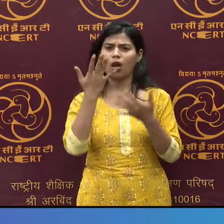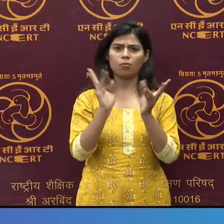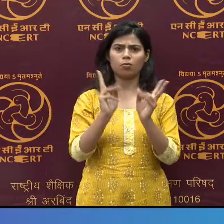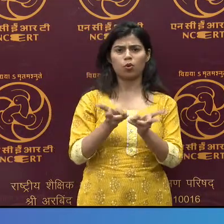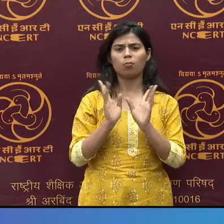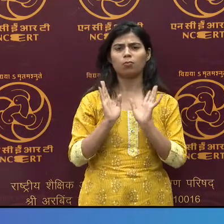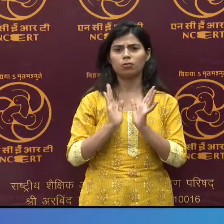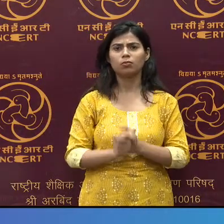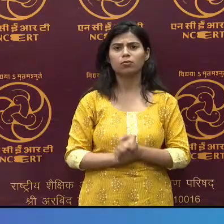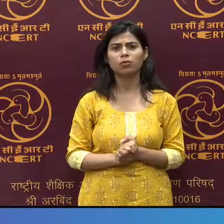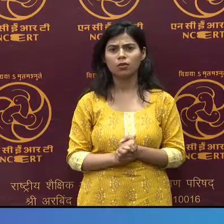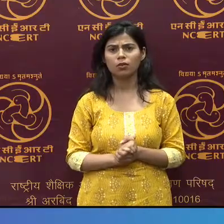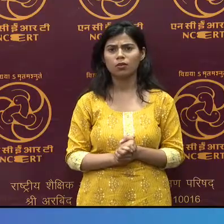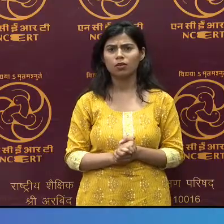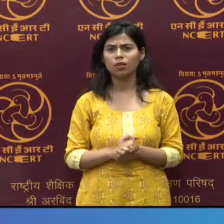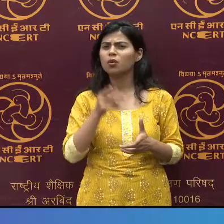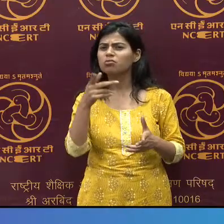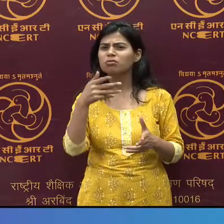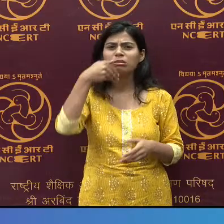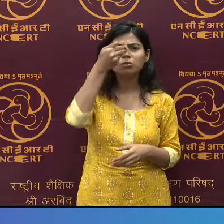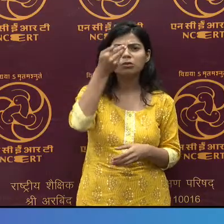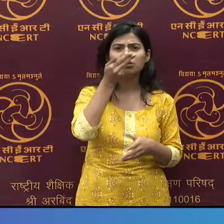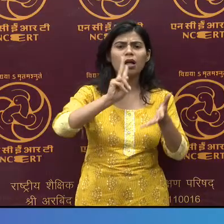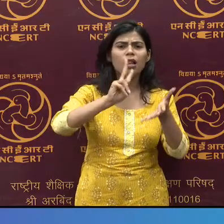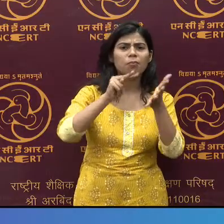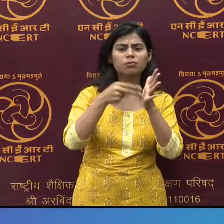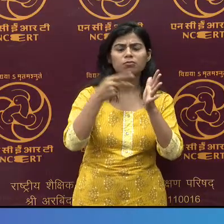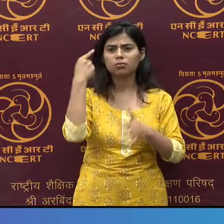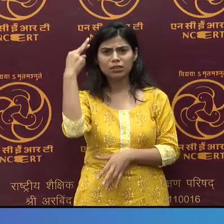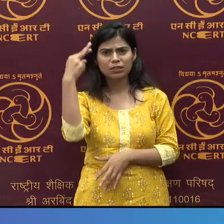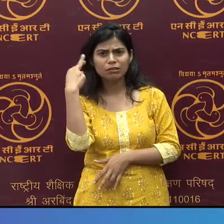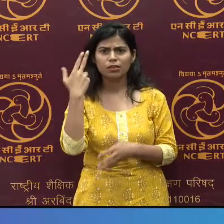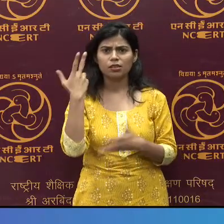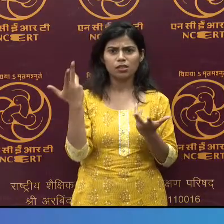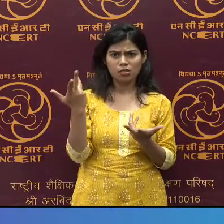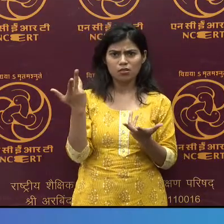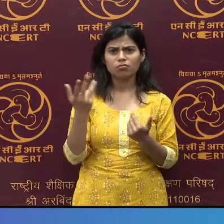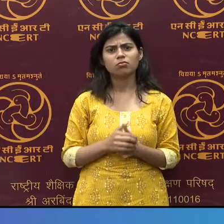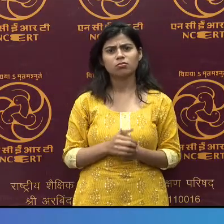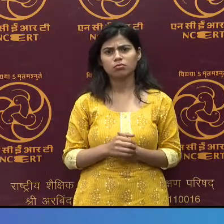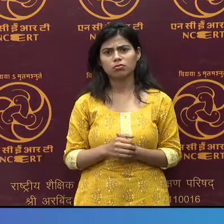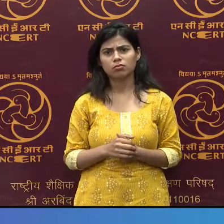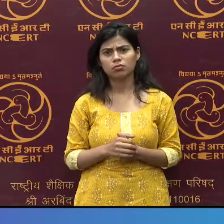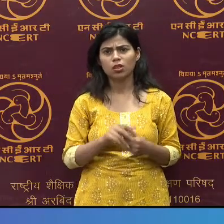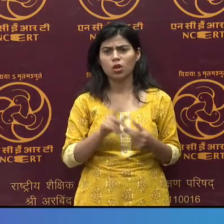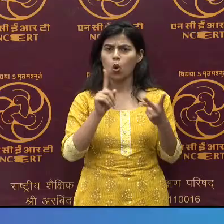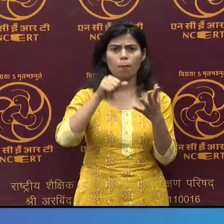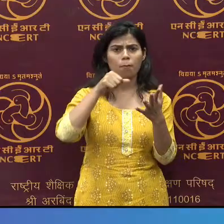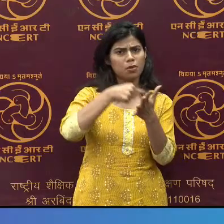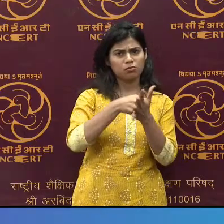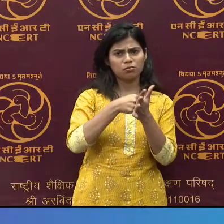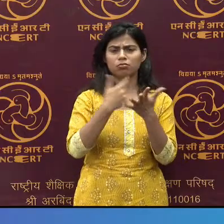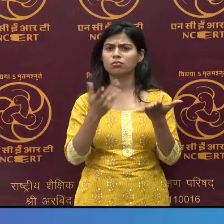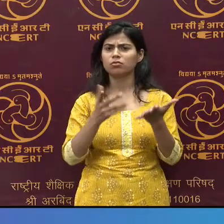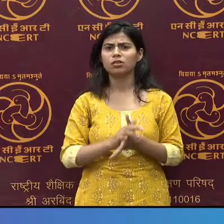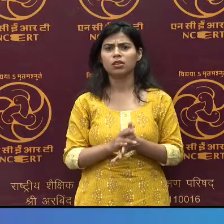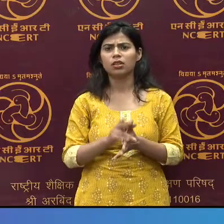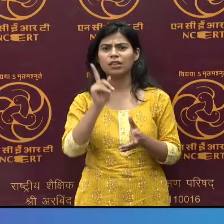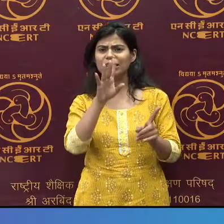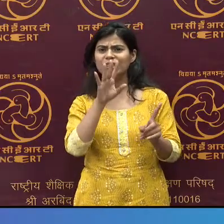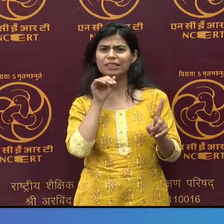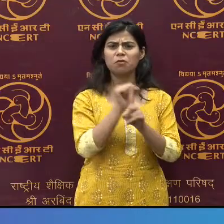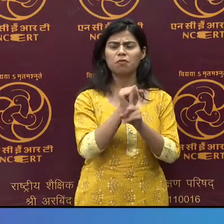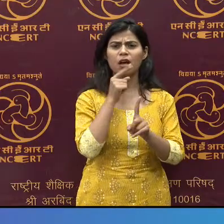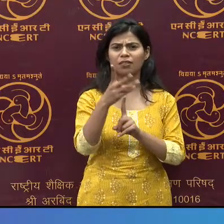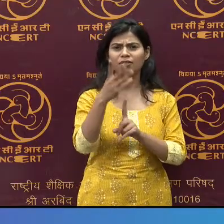So, what is fast food? It is the reason for something, or it should be the base. Now, what would be the effect of eating